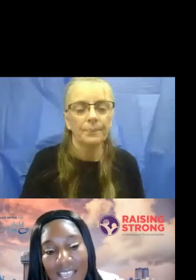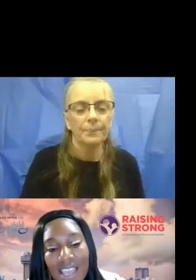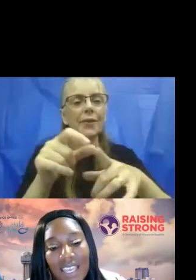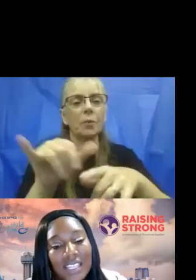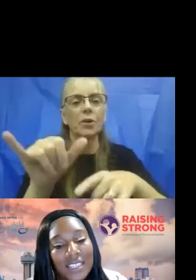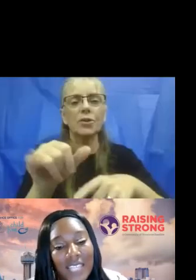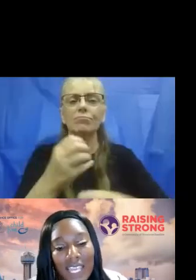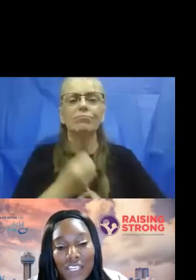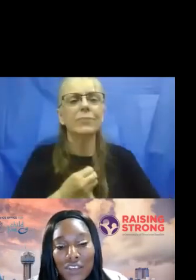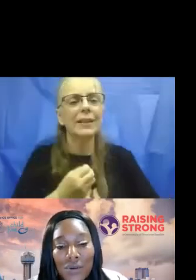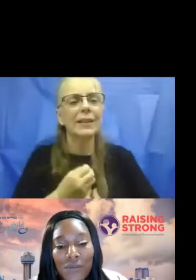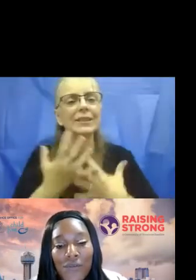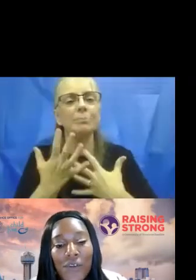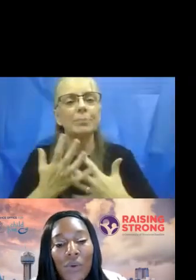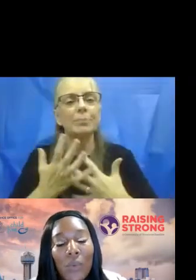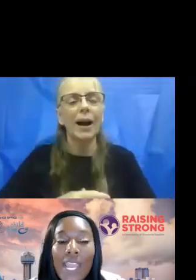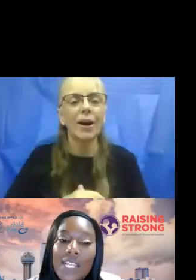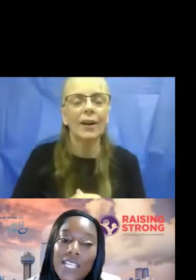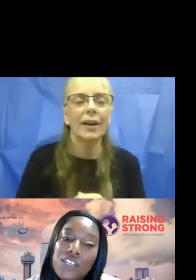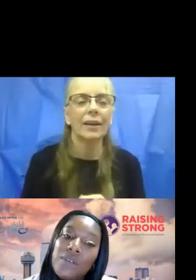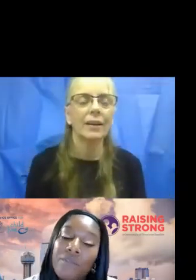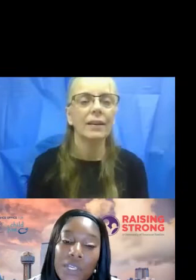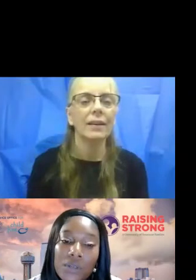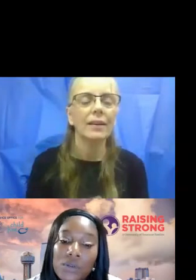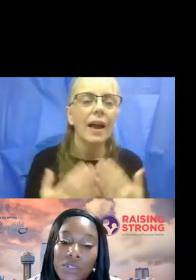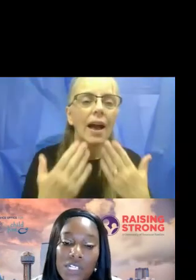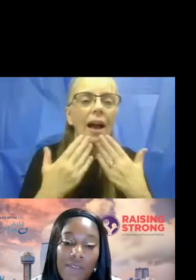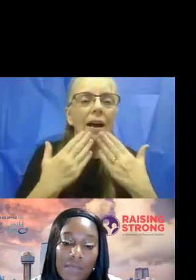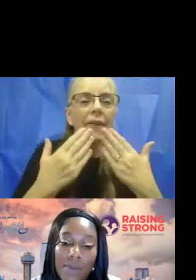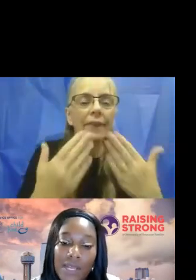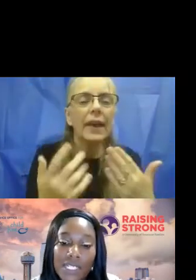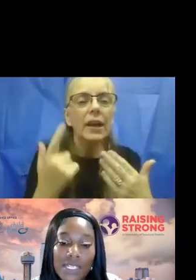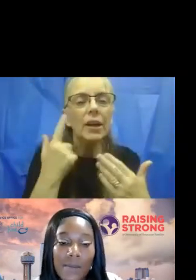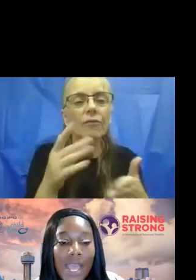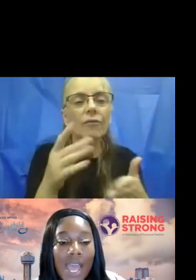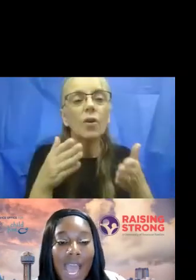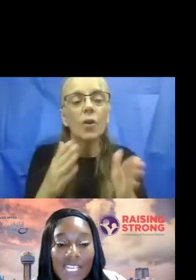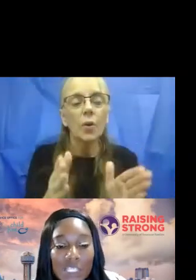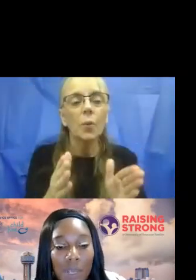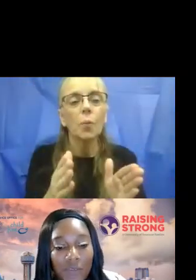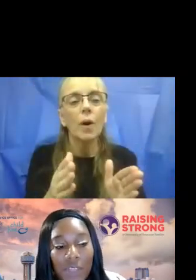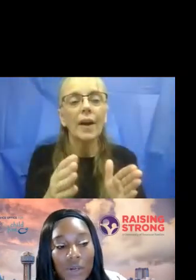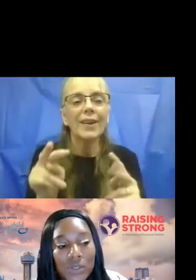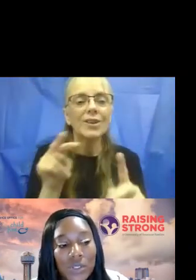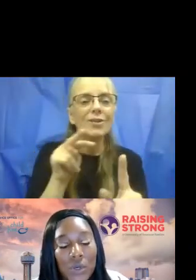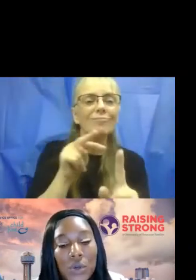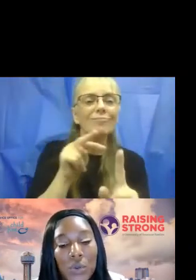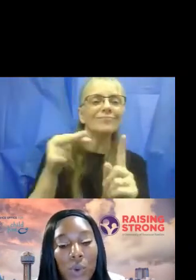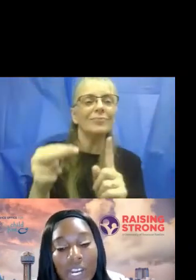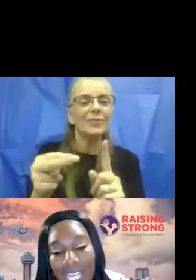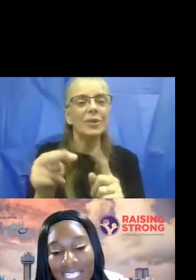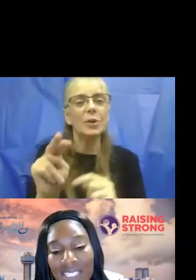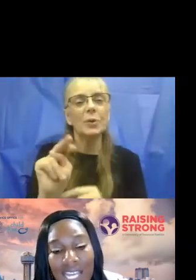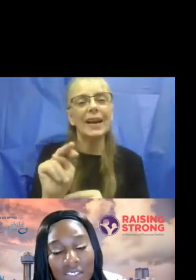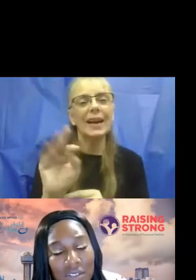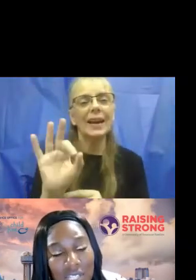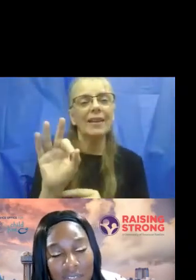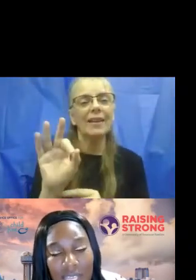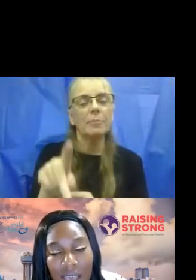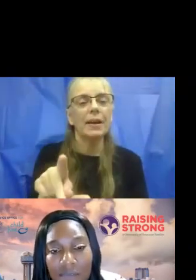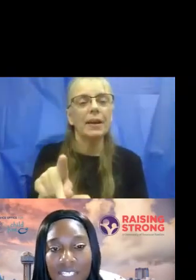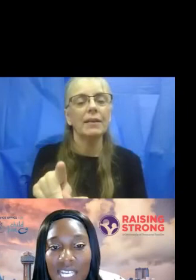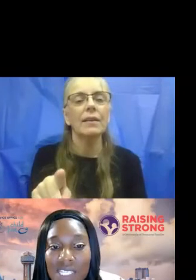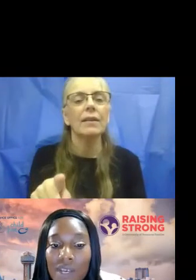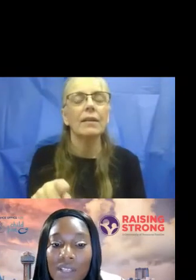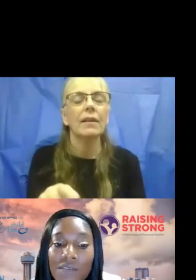us. And thank you for the way that you view Nurse Family Partnership. I can speak for those who work at the National